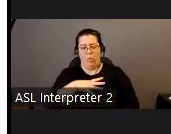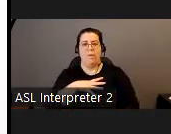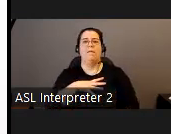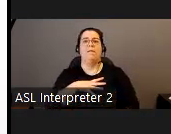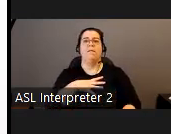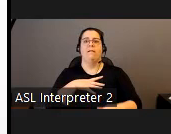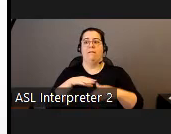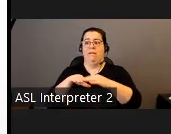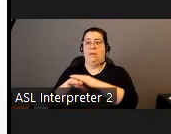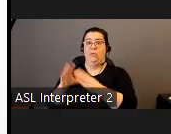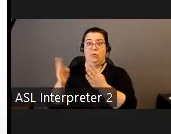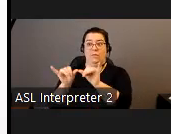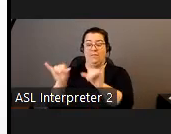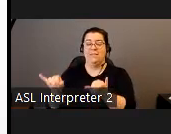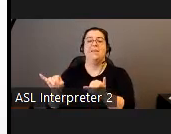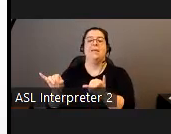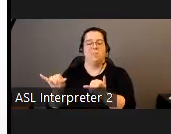system.